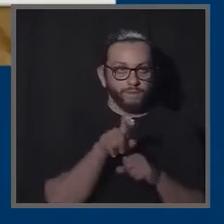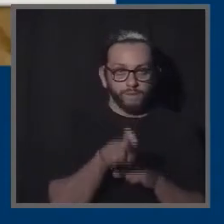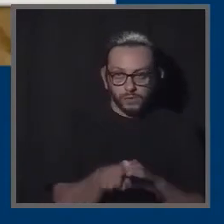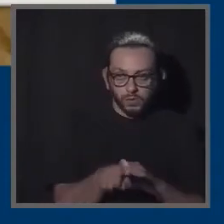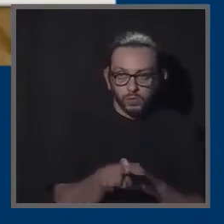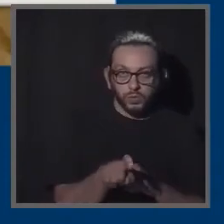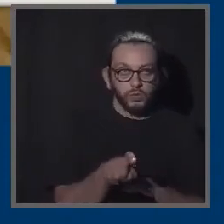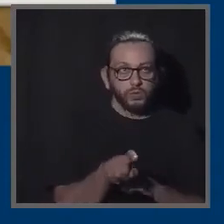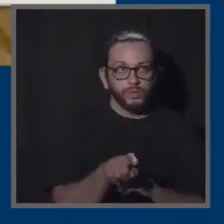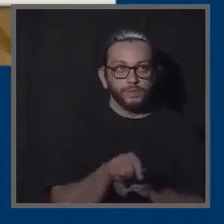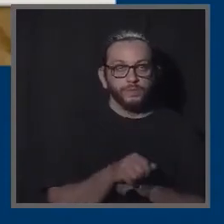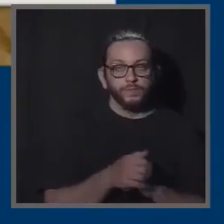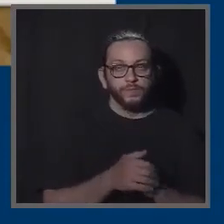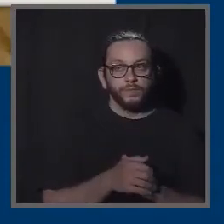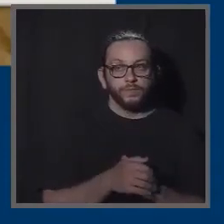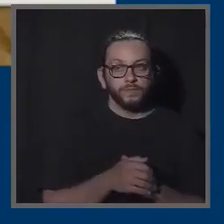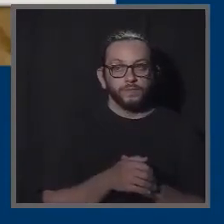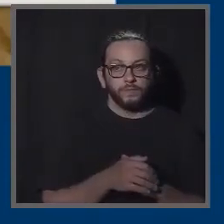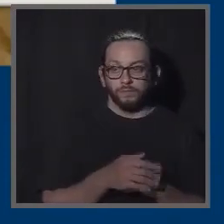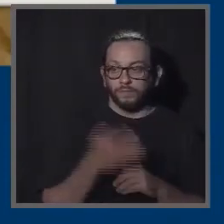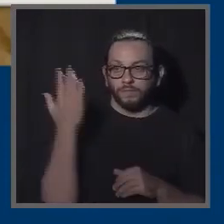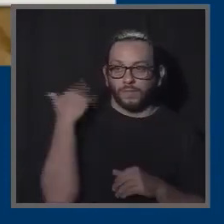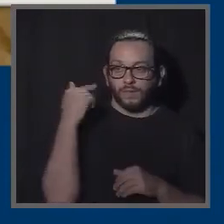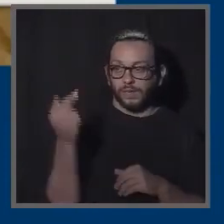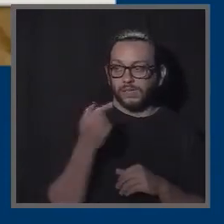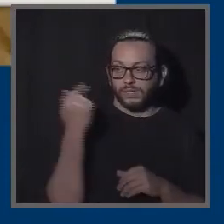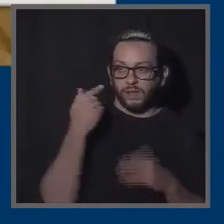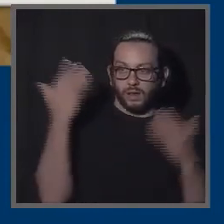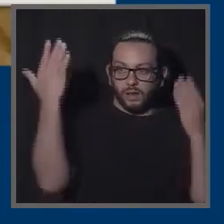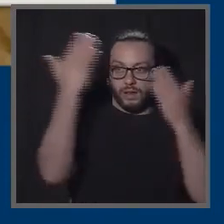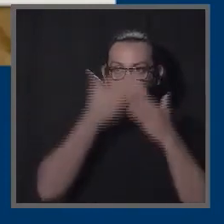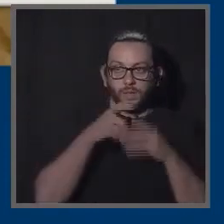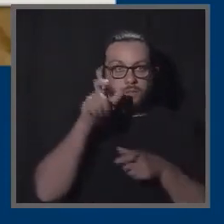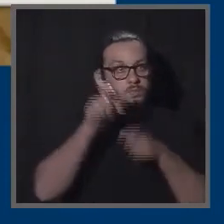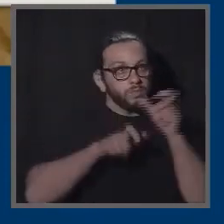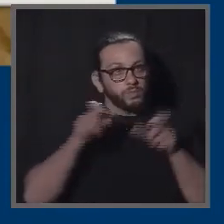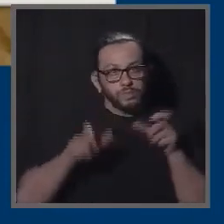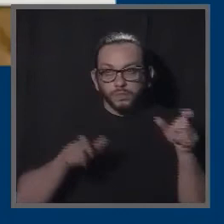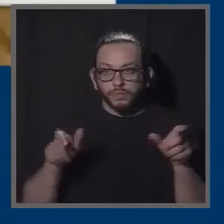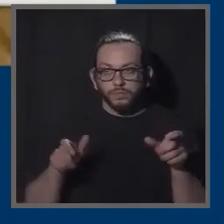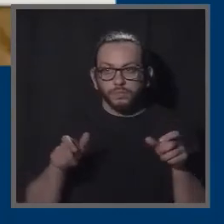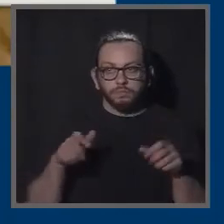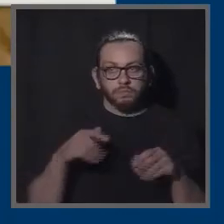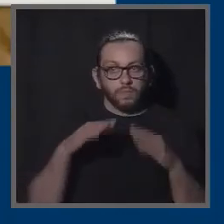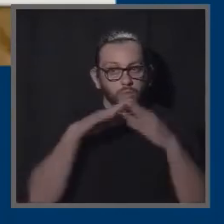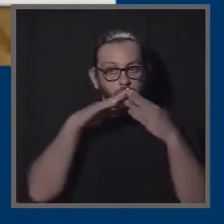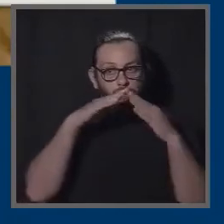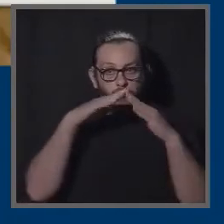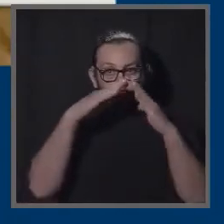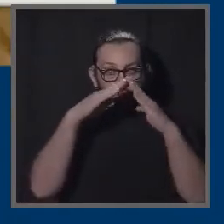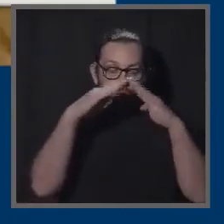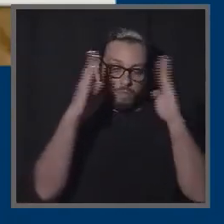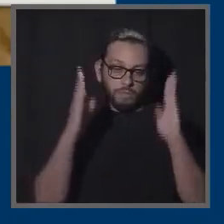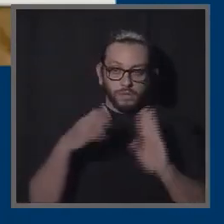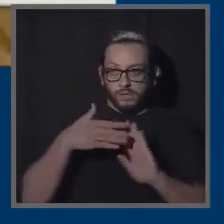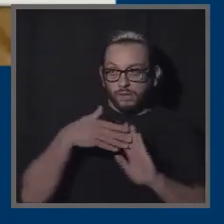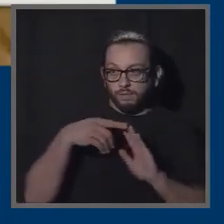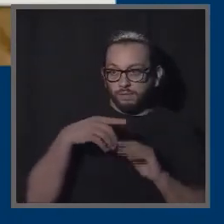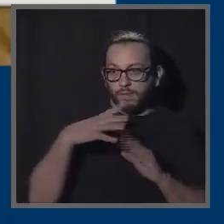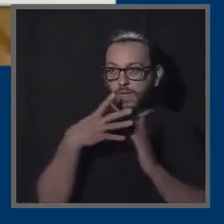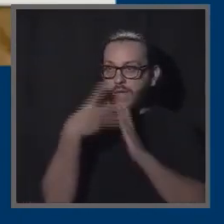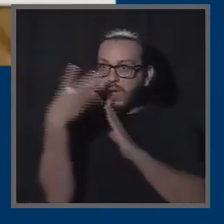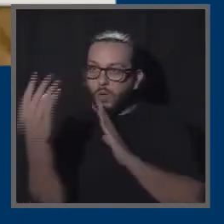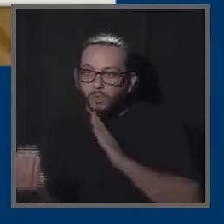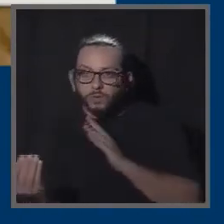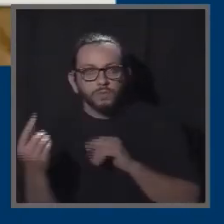Every Thursday evening, people would come out of their homes and show their gratitude to health workers,